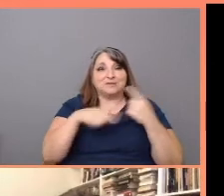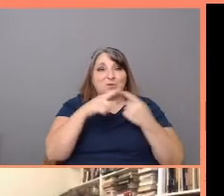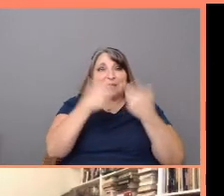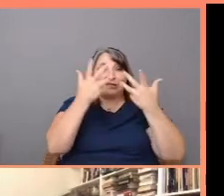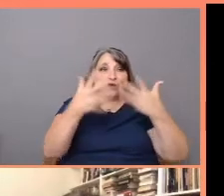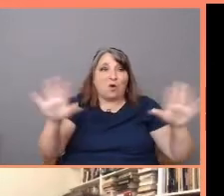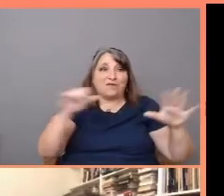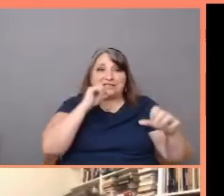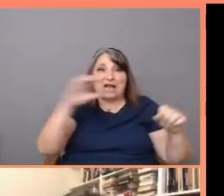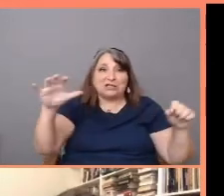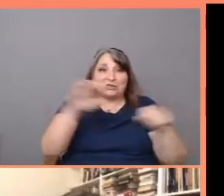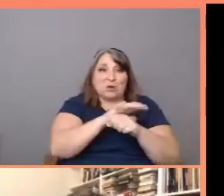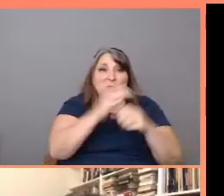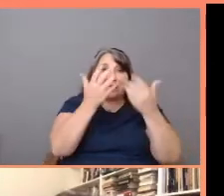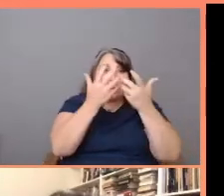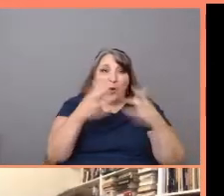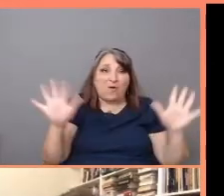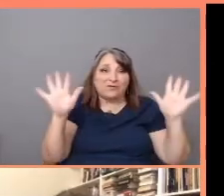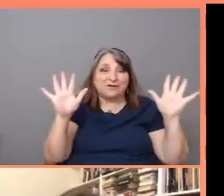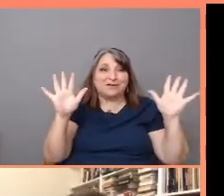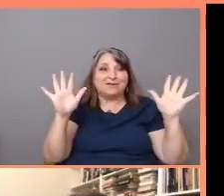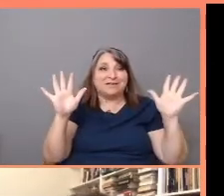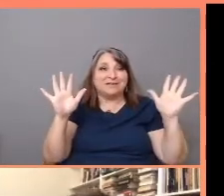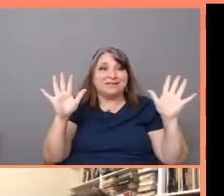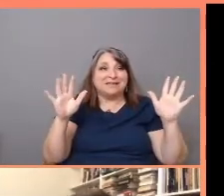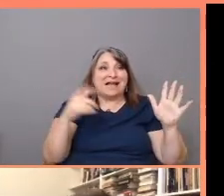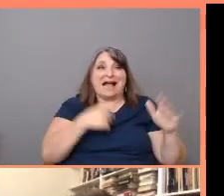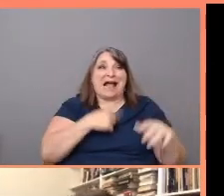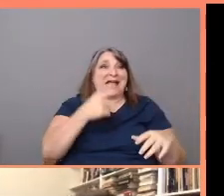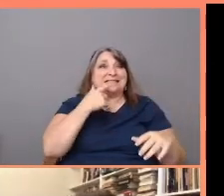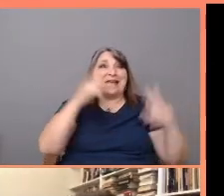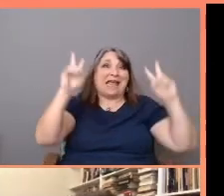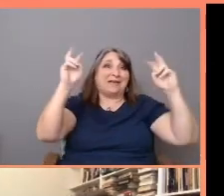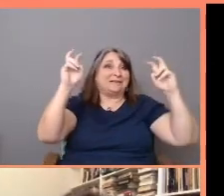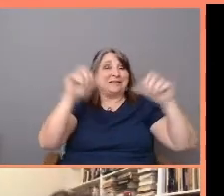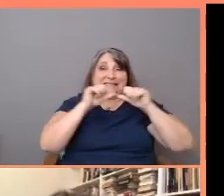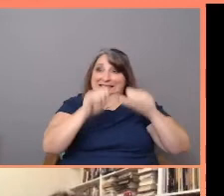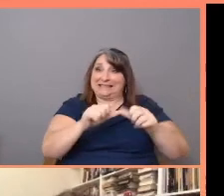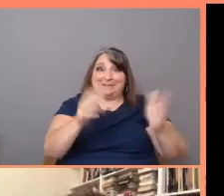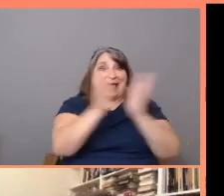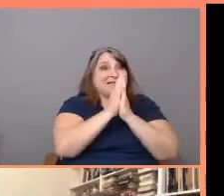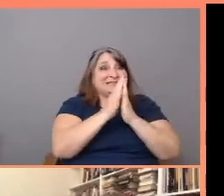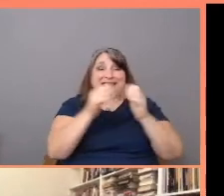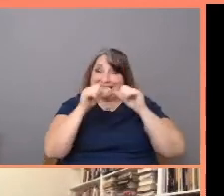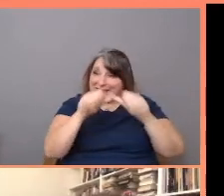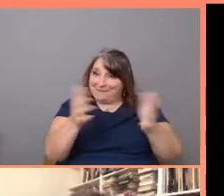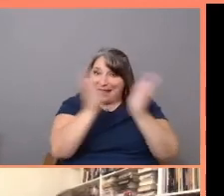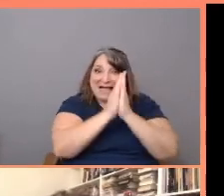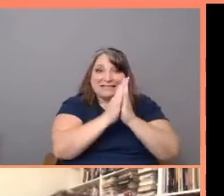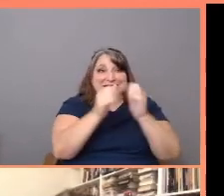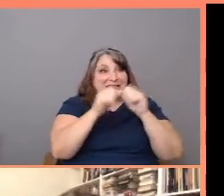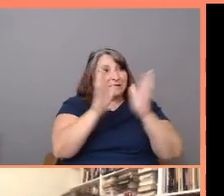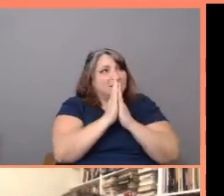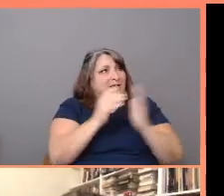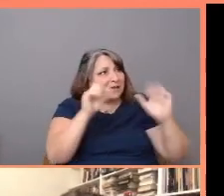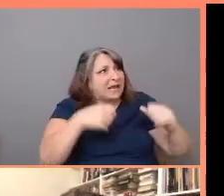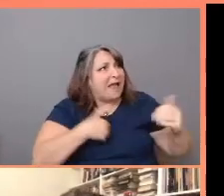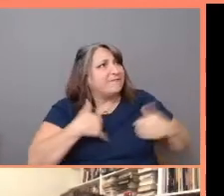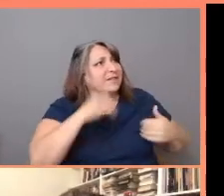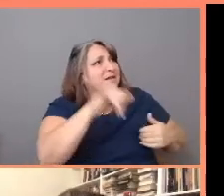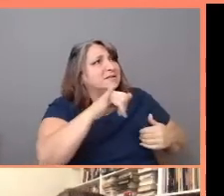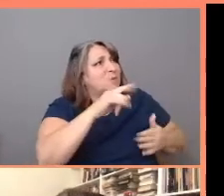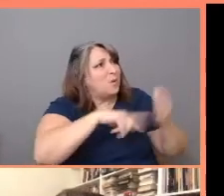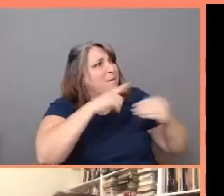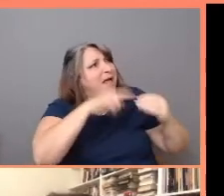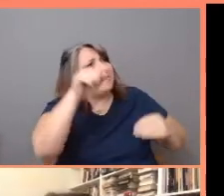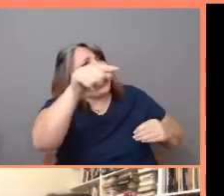like my motto is just keep asking, keep asking, keep asking. Can I have this? What about this? What about that?